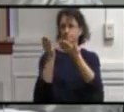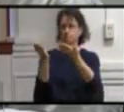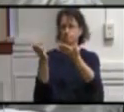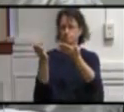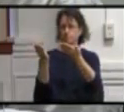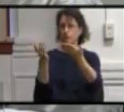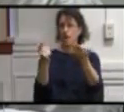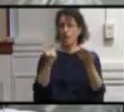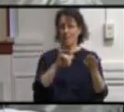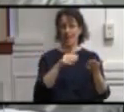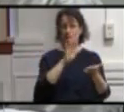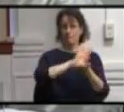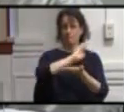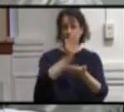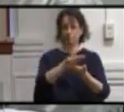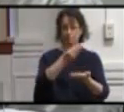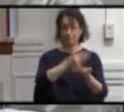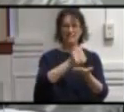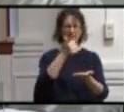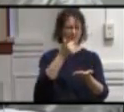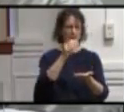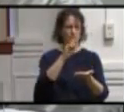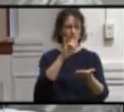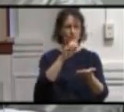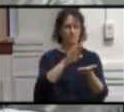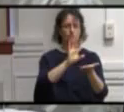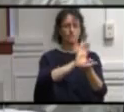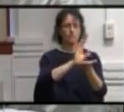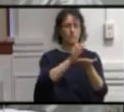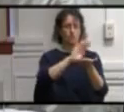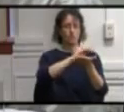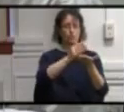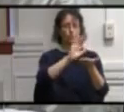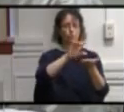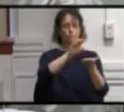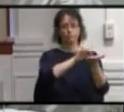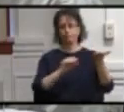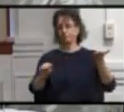portion means, of the $10 million into a revolving loan fund.